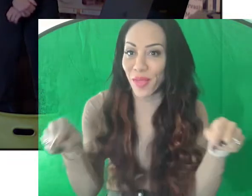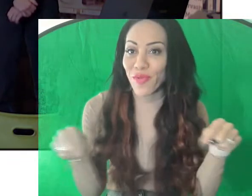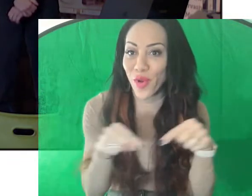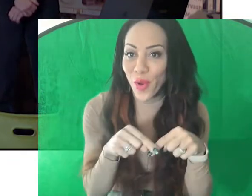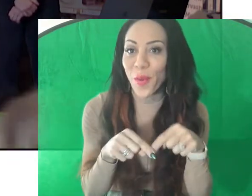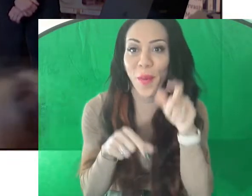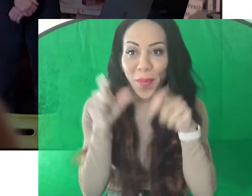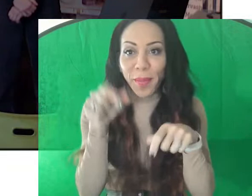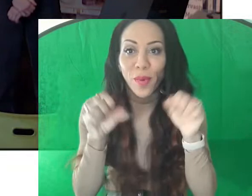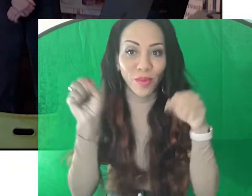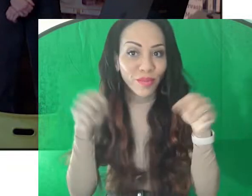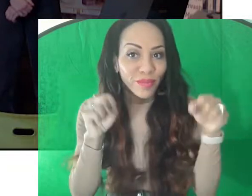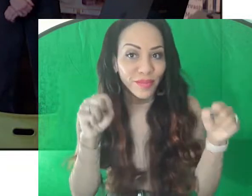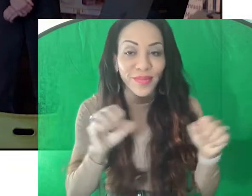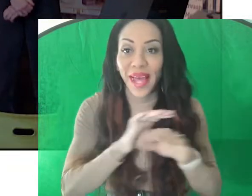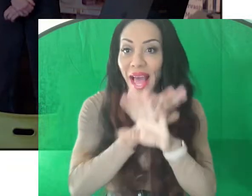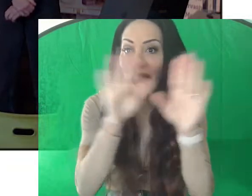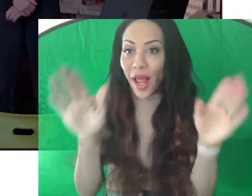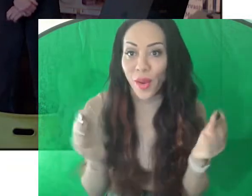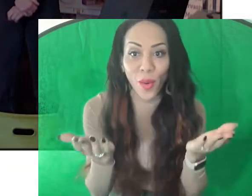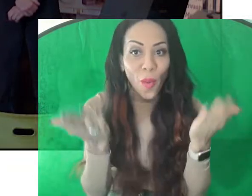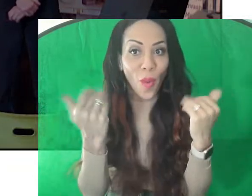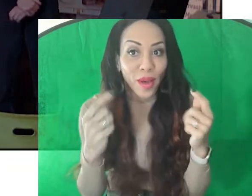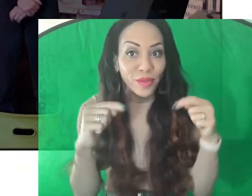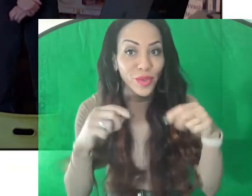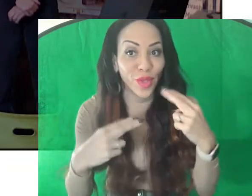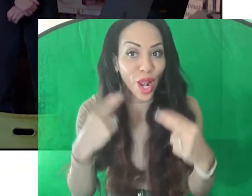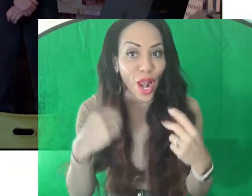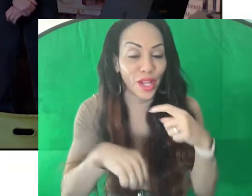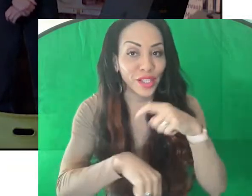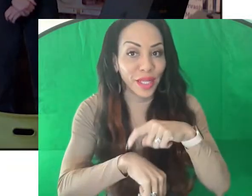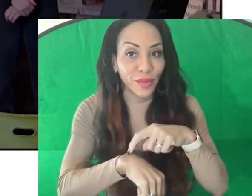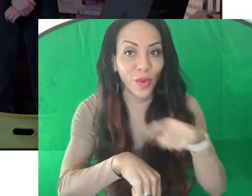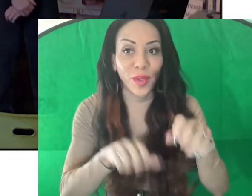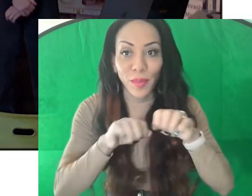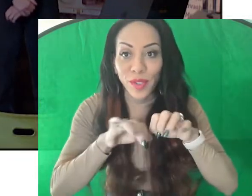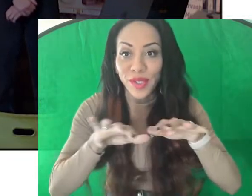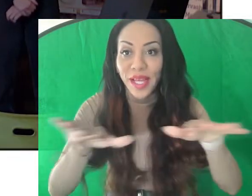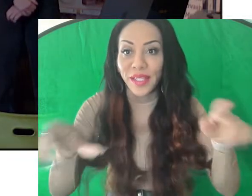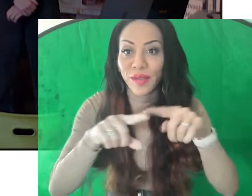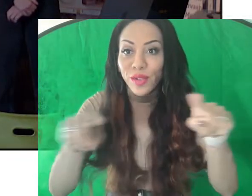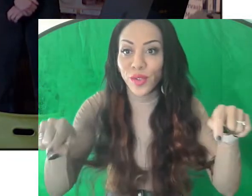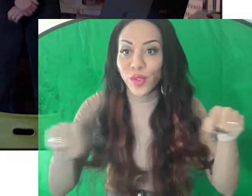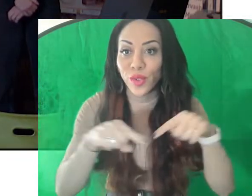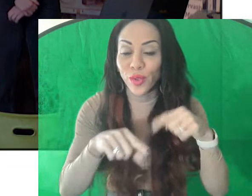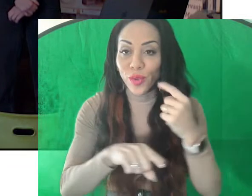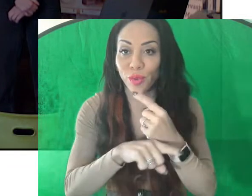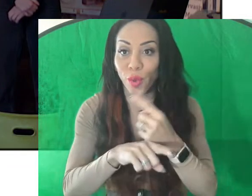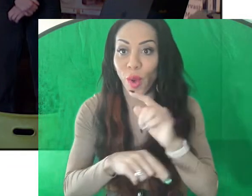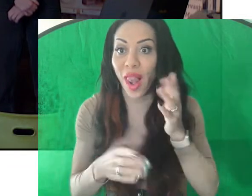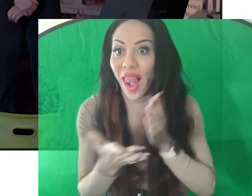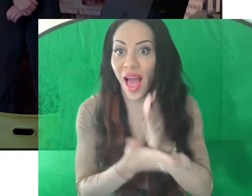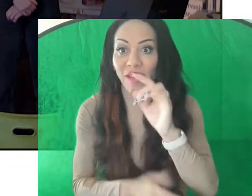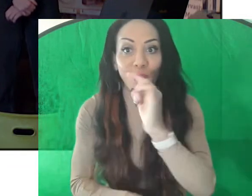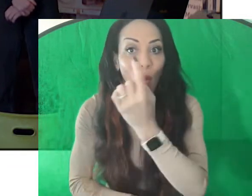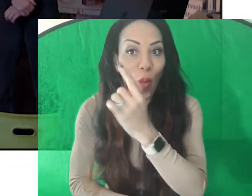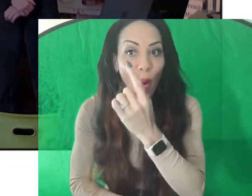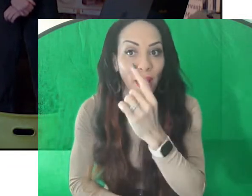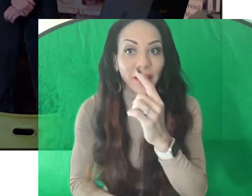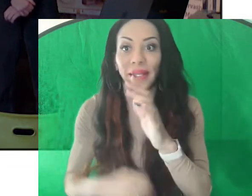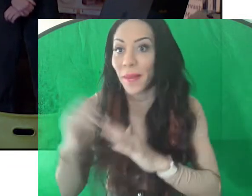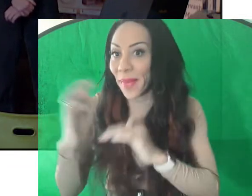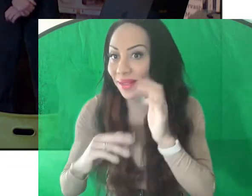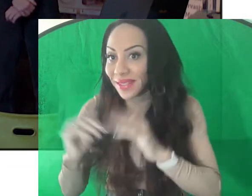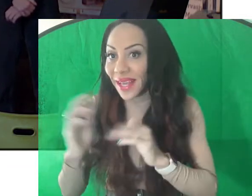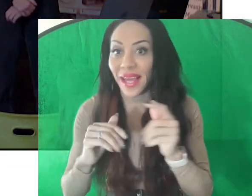everybody. Welcome to the Pervasive Media Studio lunchtime talk. These talks are live every Friday at 1 p.m, both here in the building and online. Hello, online